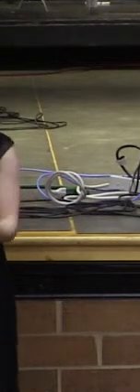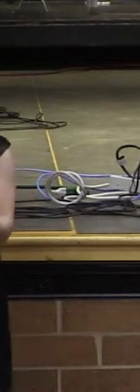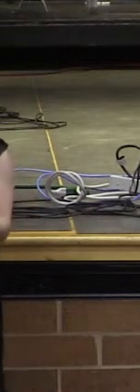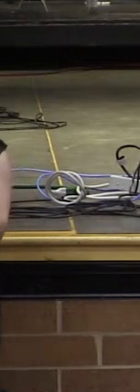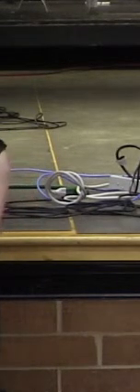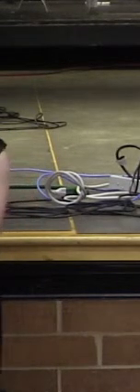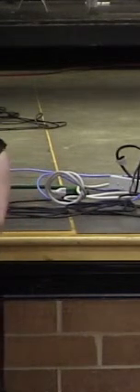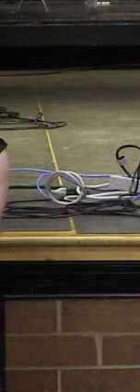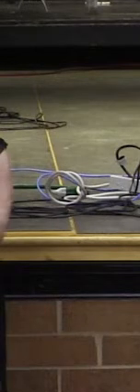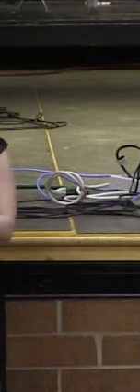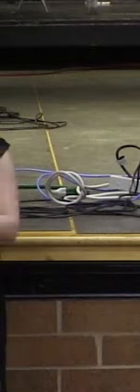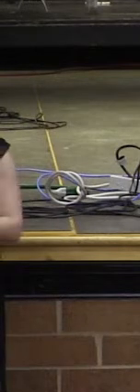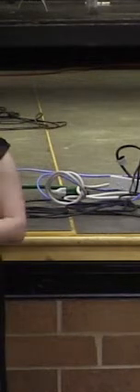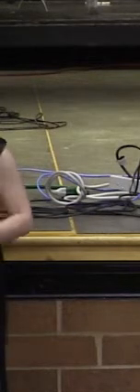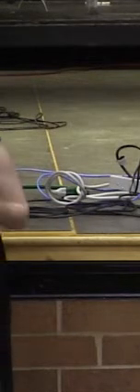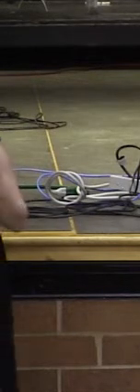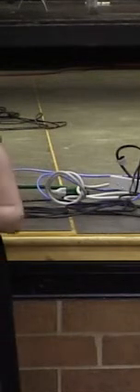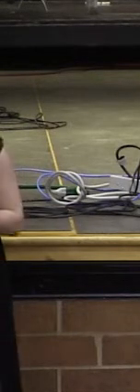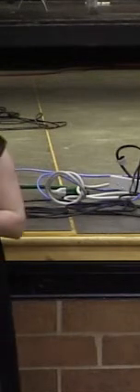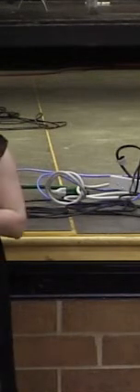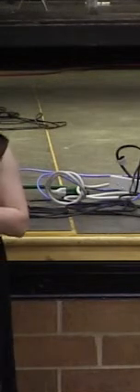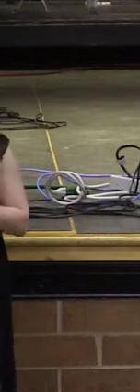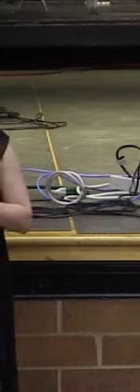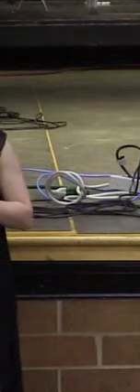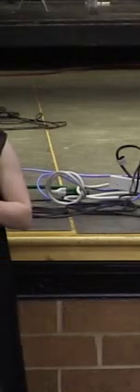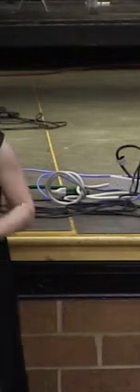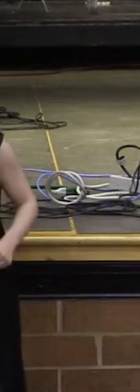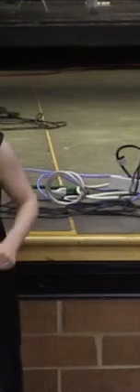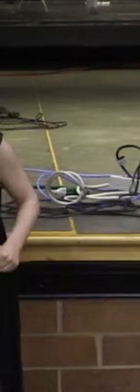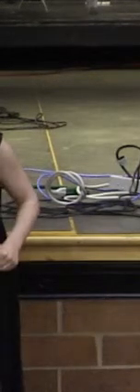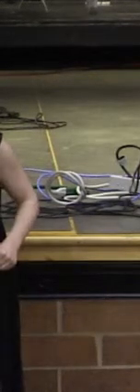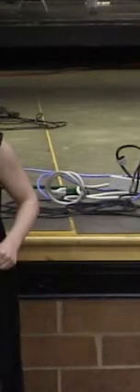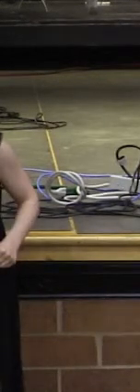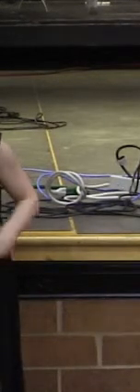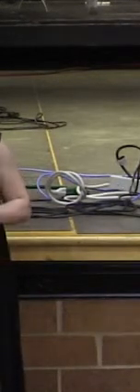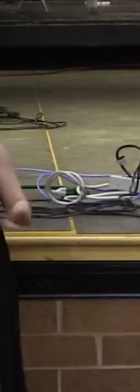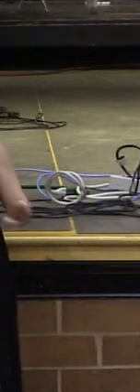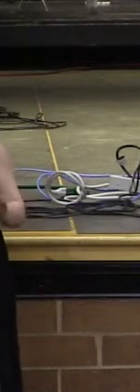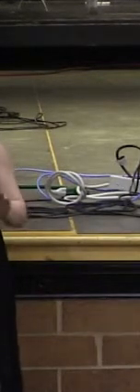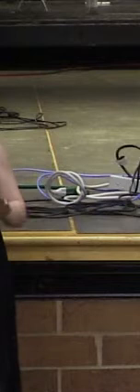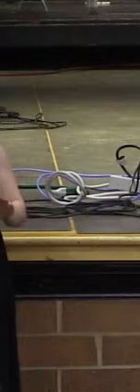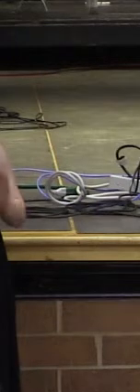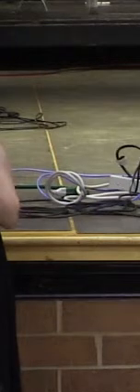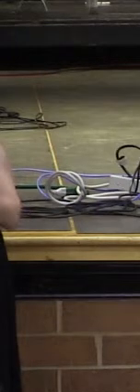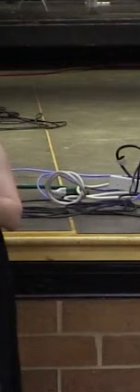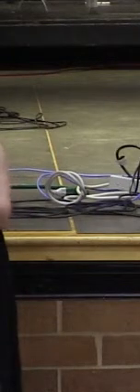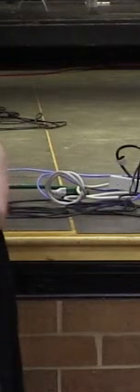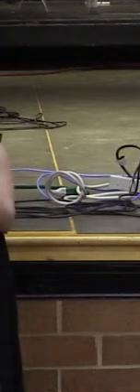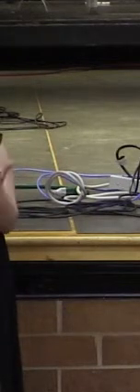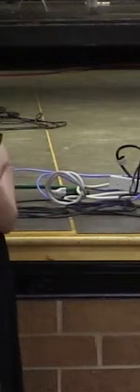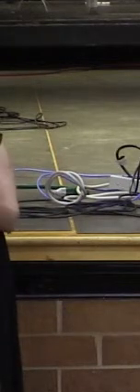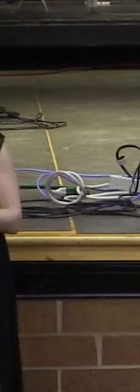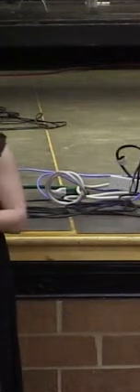knowing eyes eyes that are flames of fire it says in Hebrews 4:13 that nothing in all